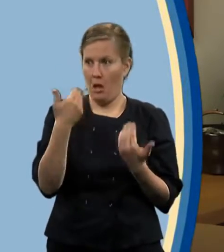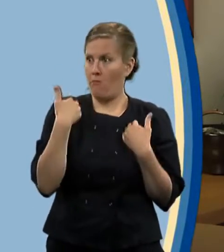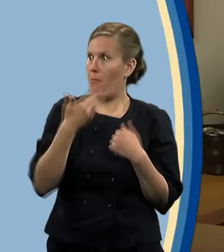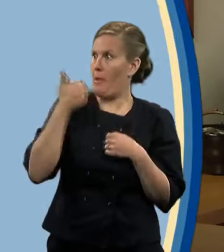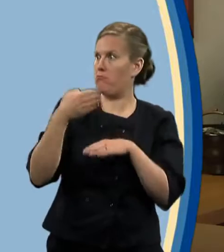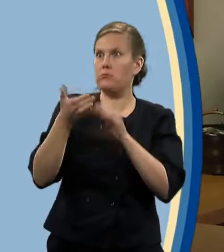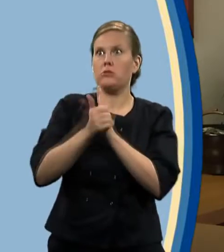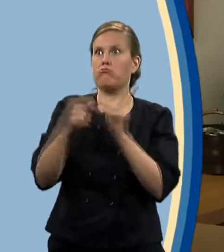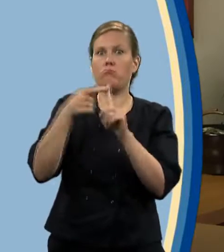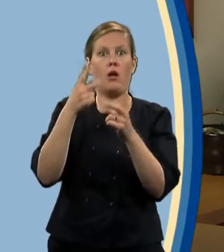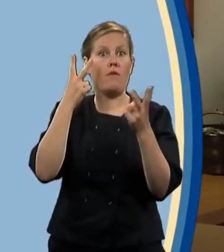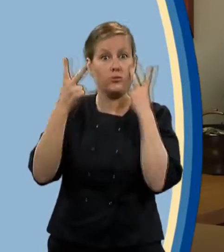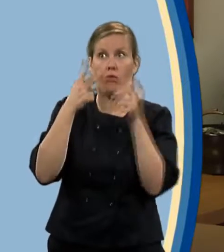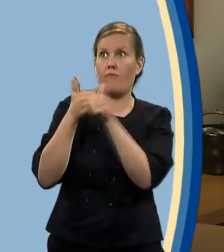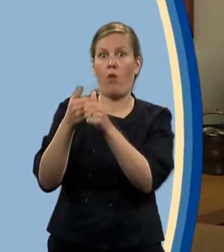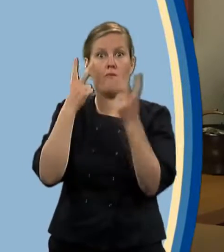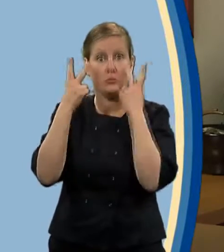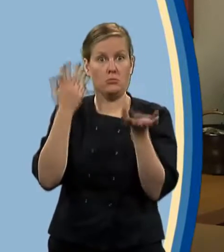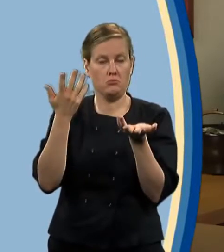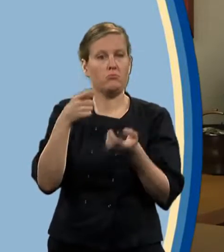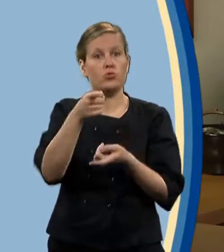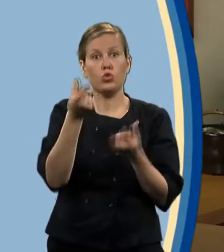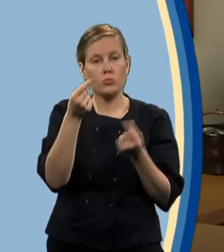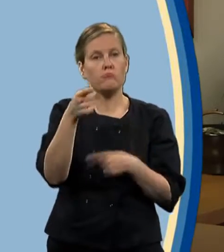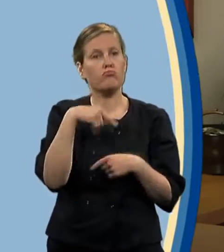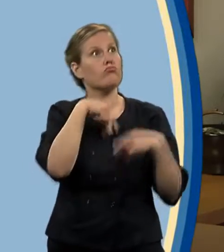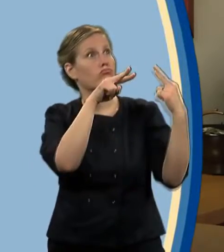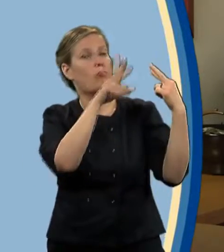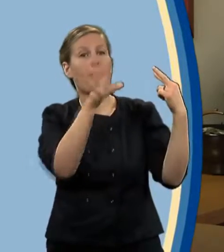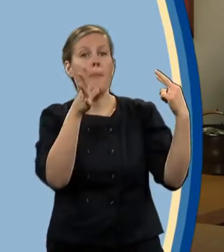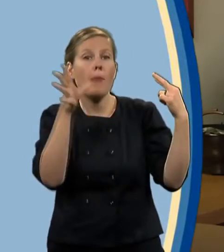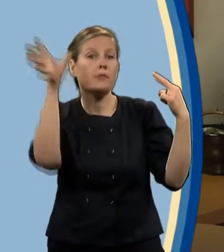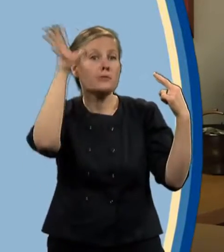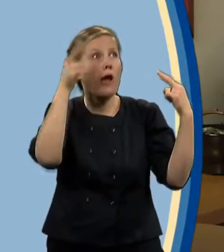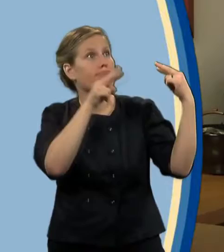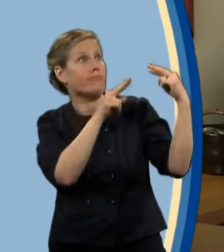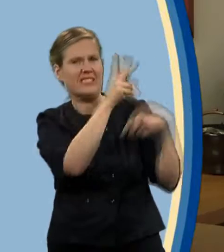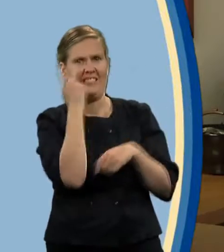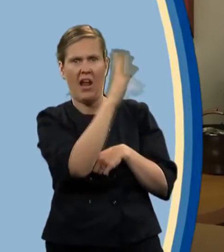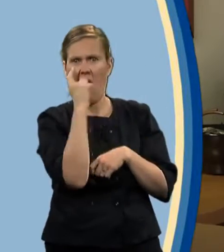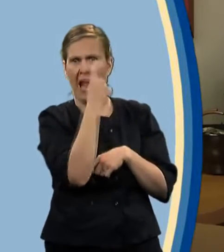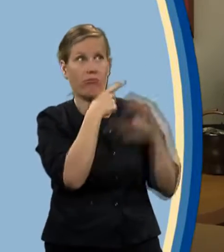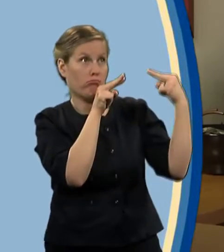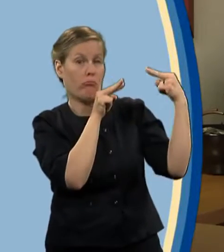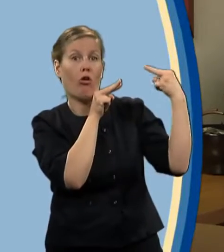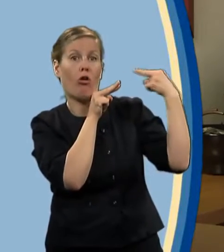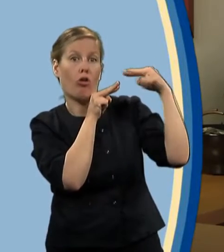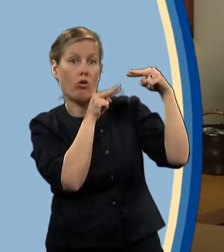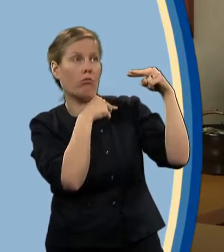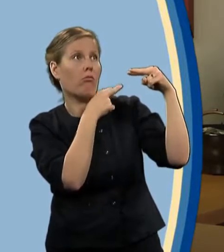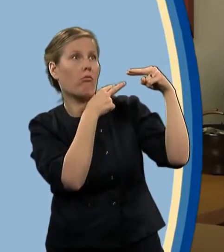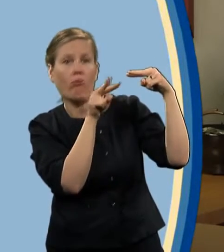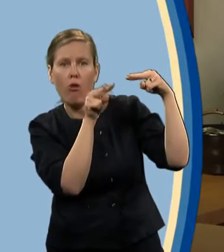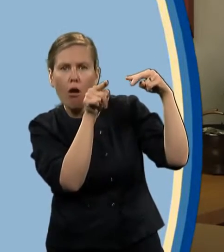stronger capacity to follow visually where your mom or your dad are looking, you are going